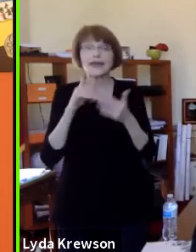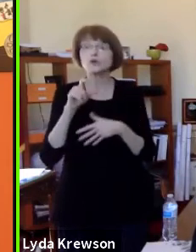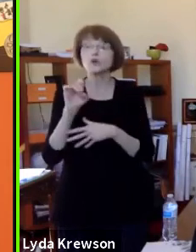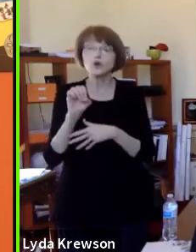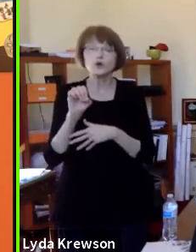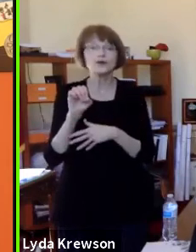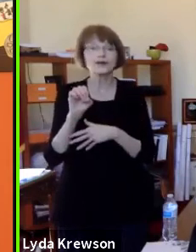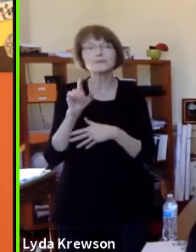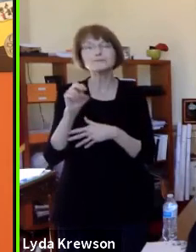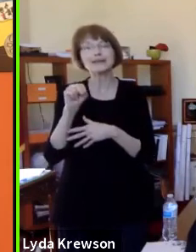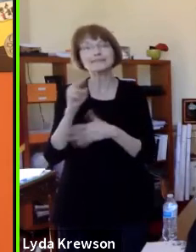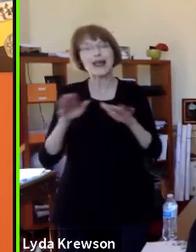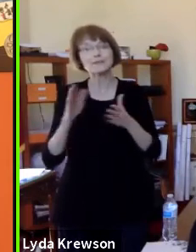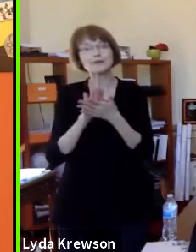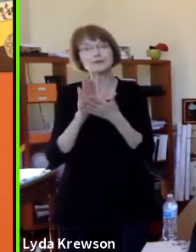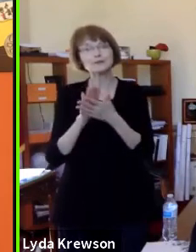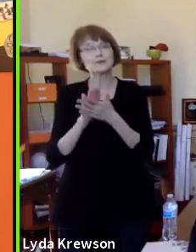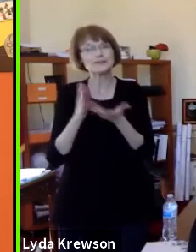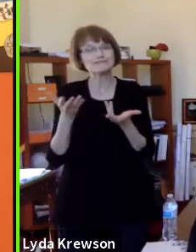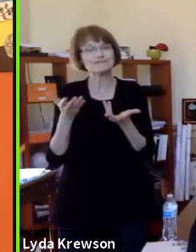from Mason Elementary.